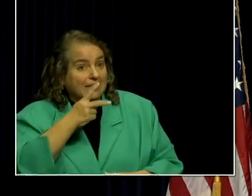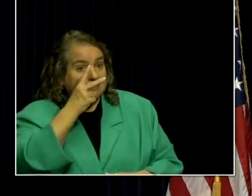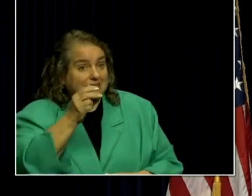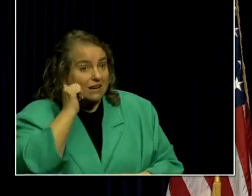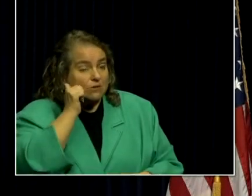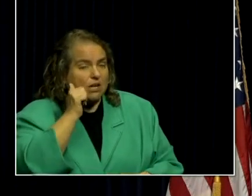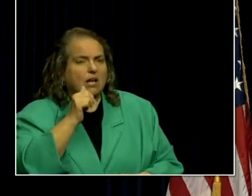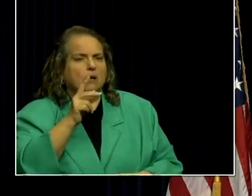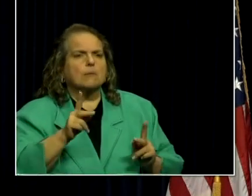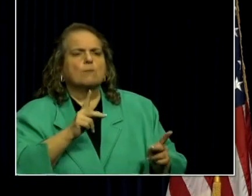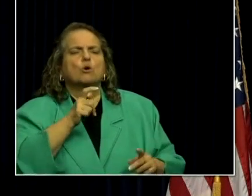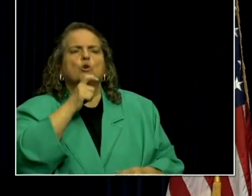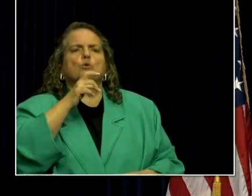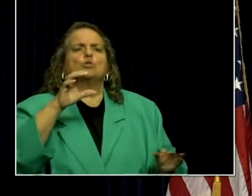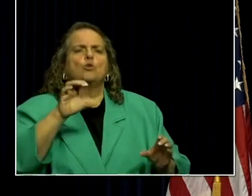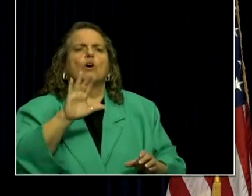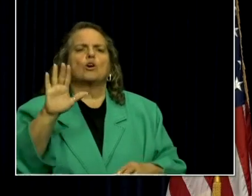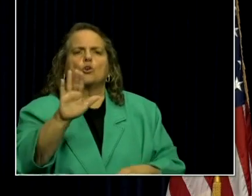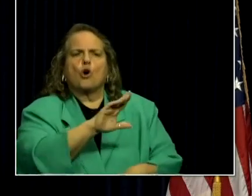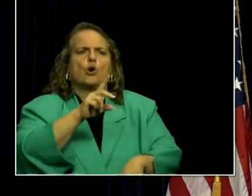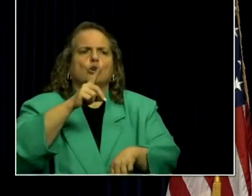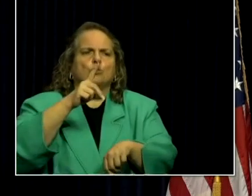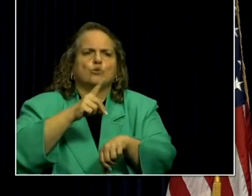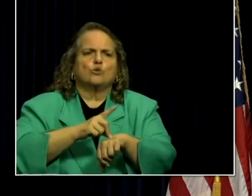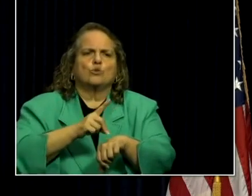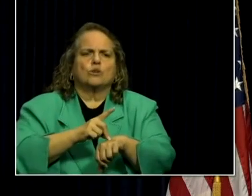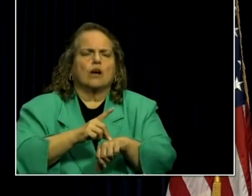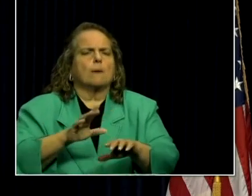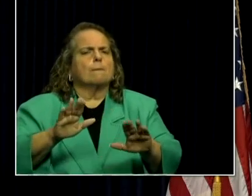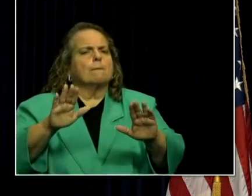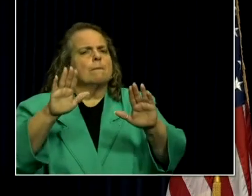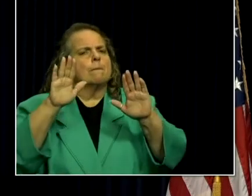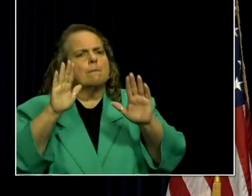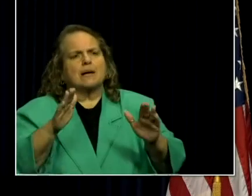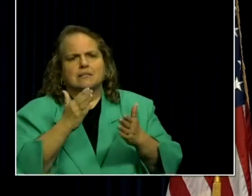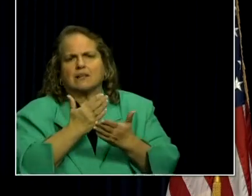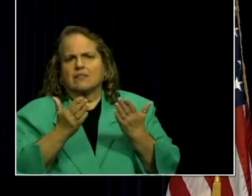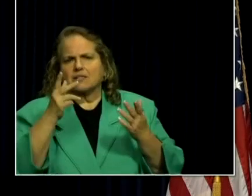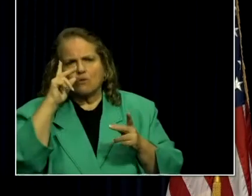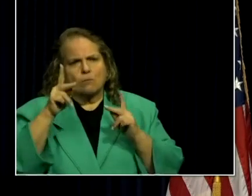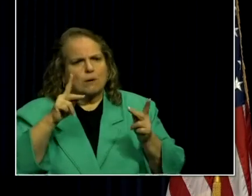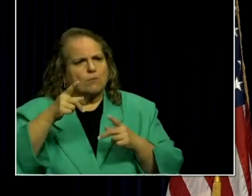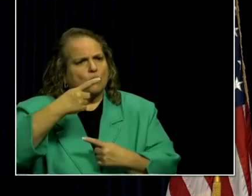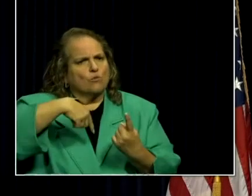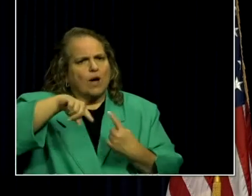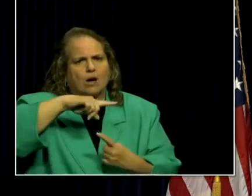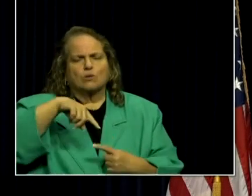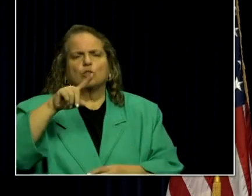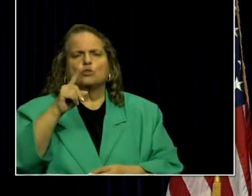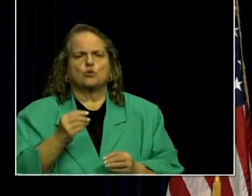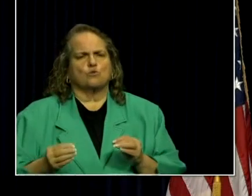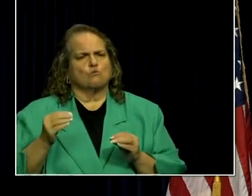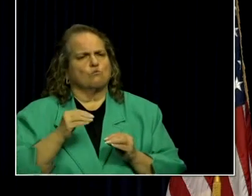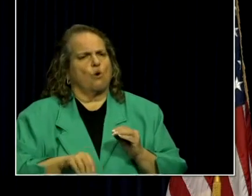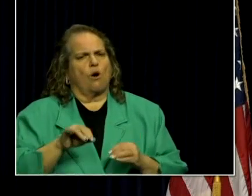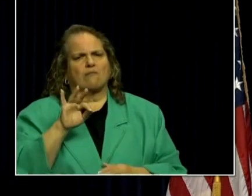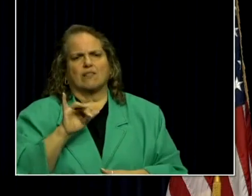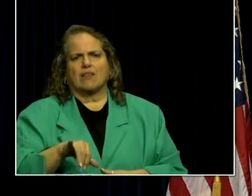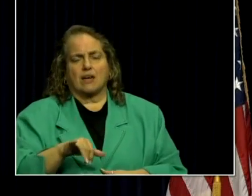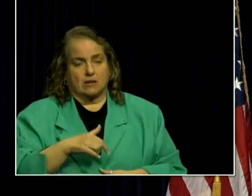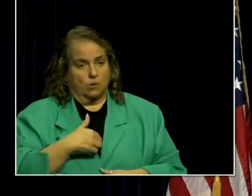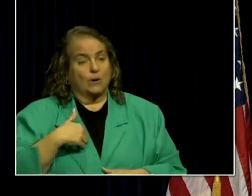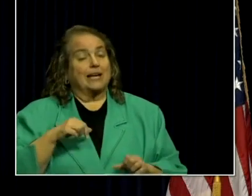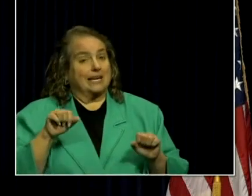that are doing their patriotic duty, doing amazing things for the people around them. Let's make sure we do more of that. We